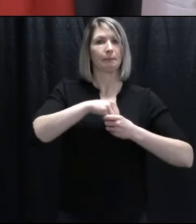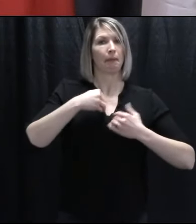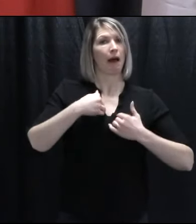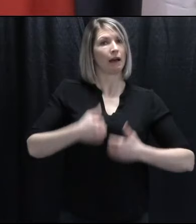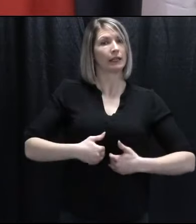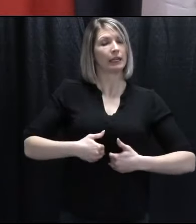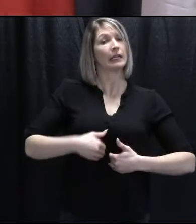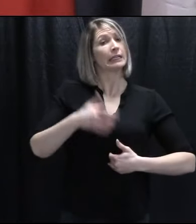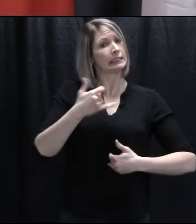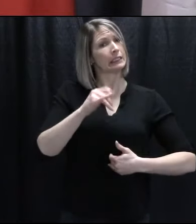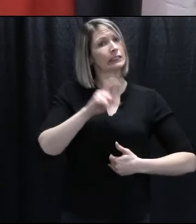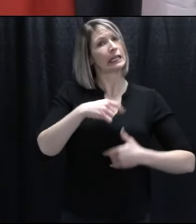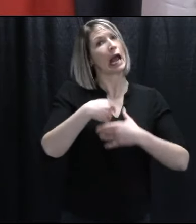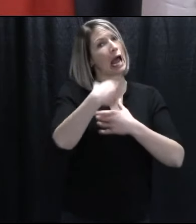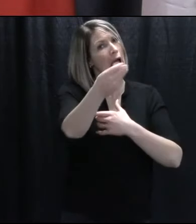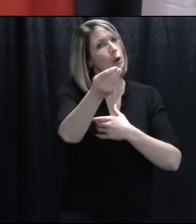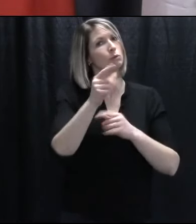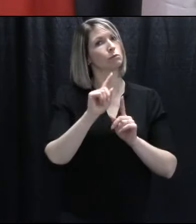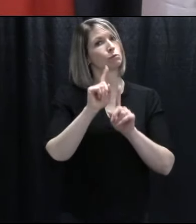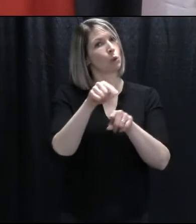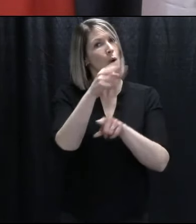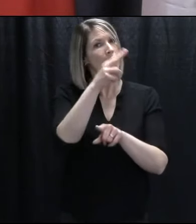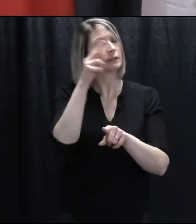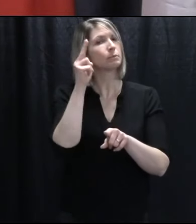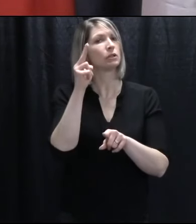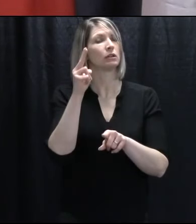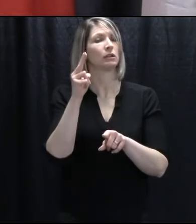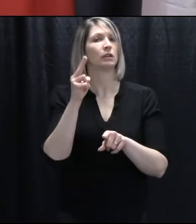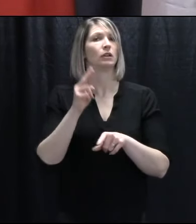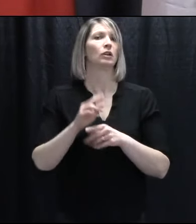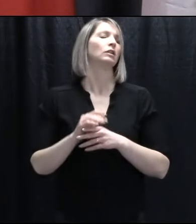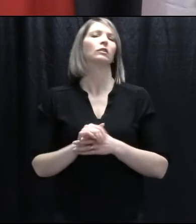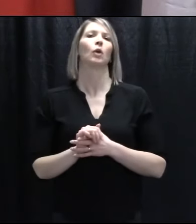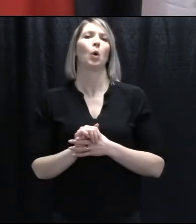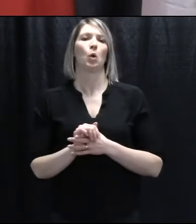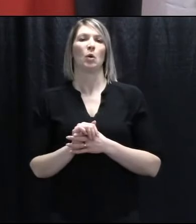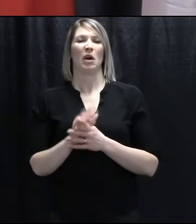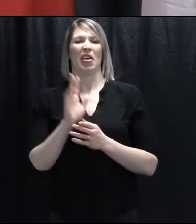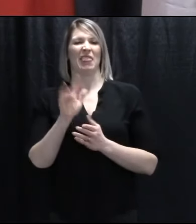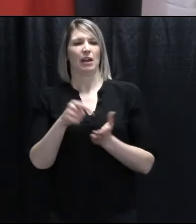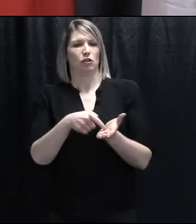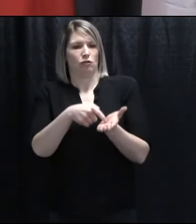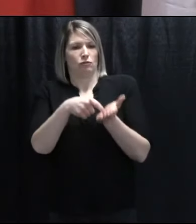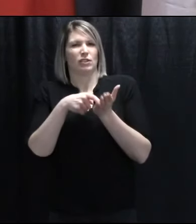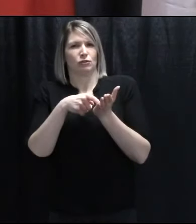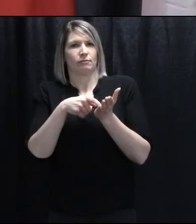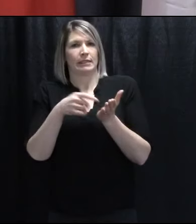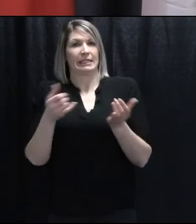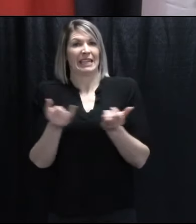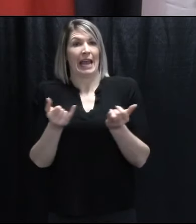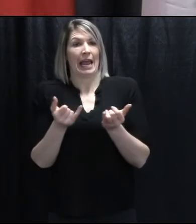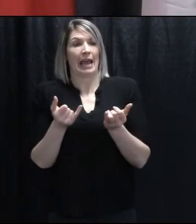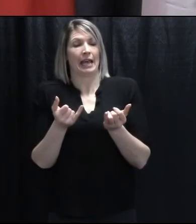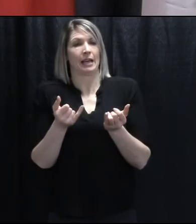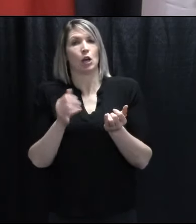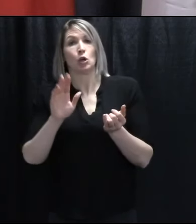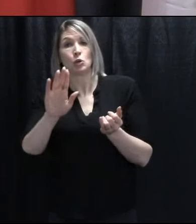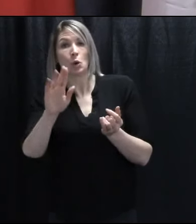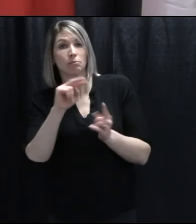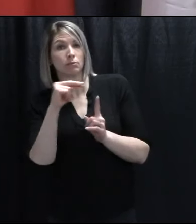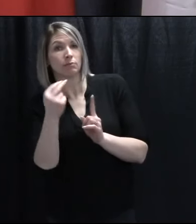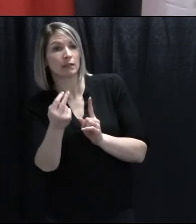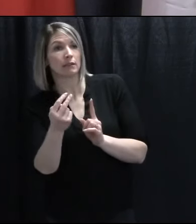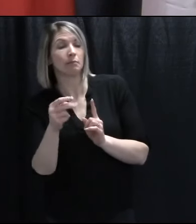essential services across the province. So, what's essential may not be seen as essential today. Over the long term of